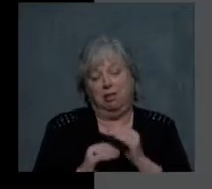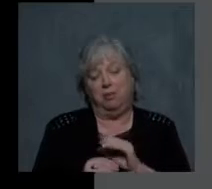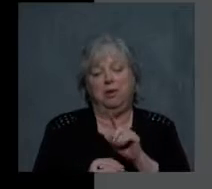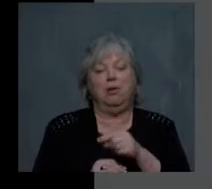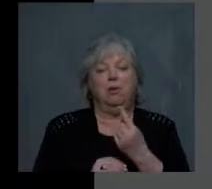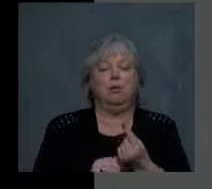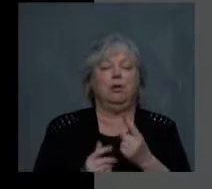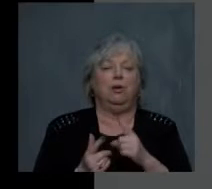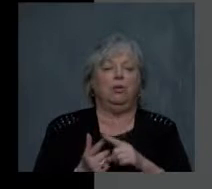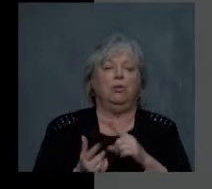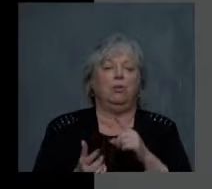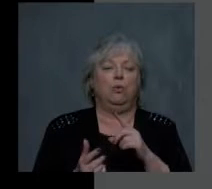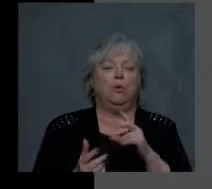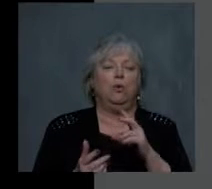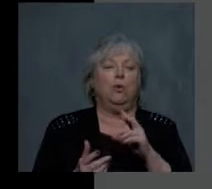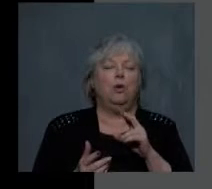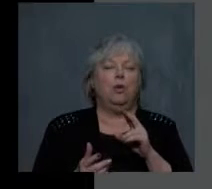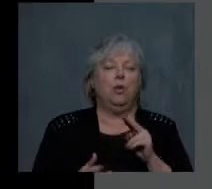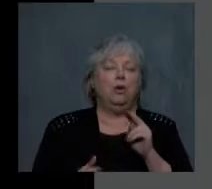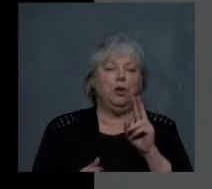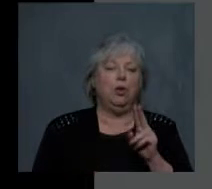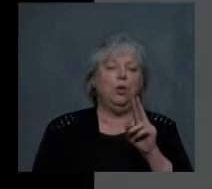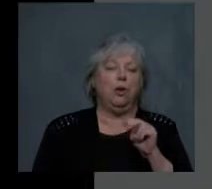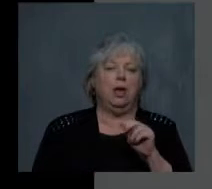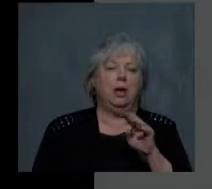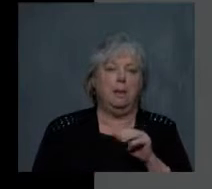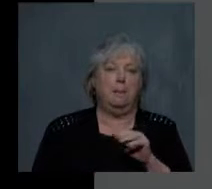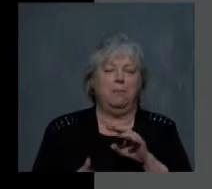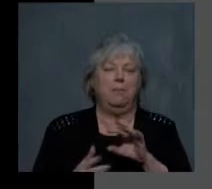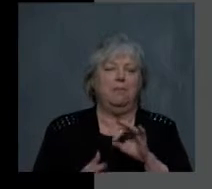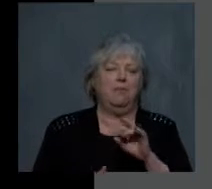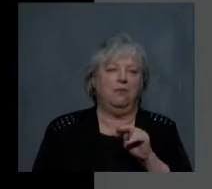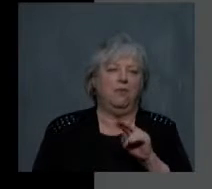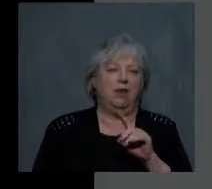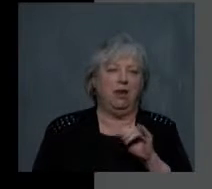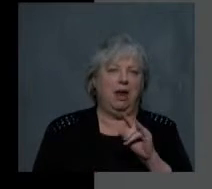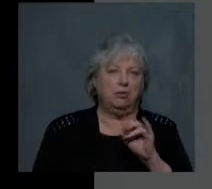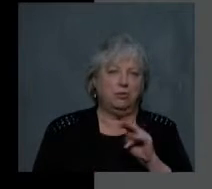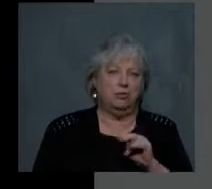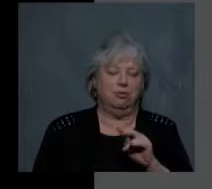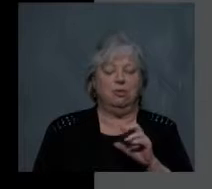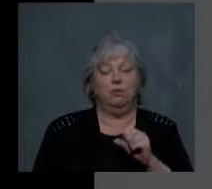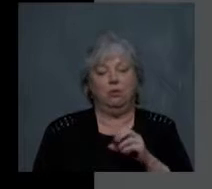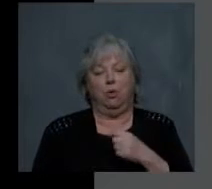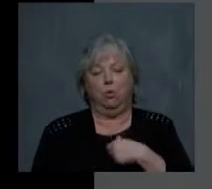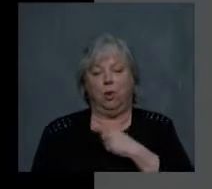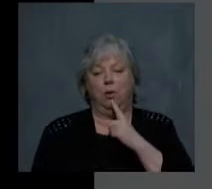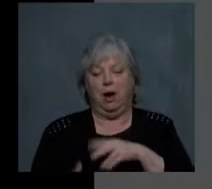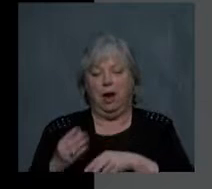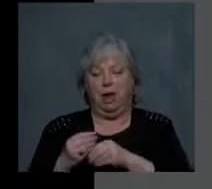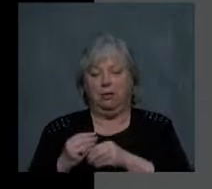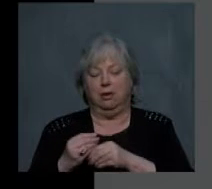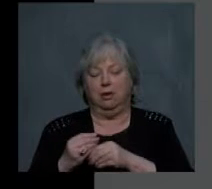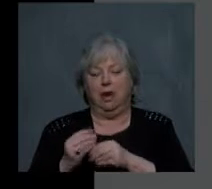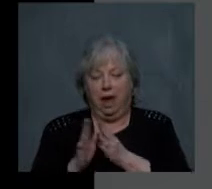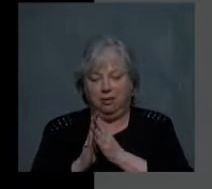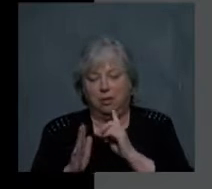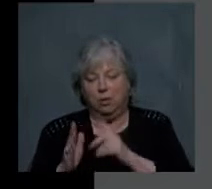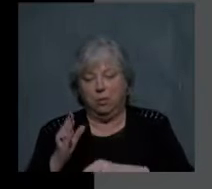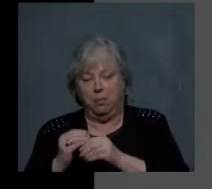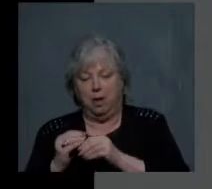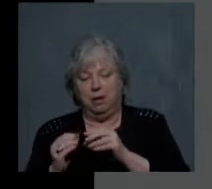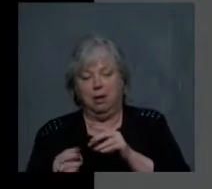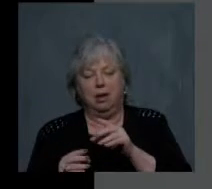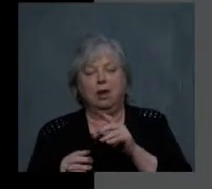to that by the United Methodist Foundation. So we're asking to amend this PDO solely